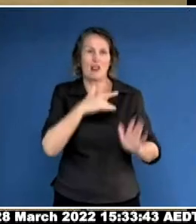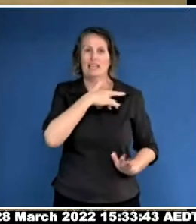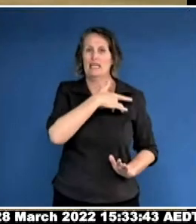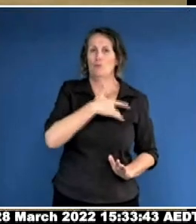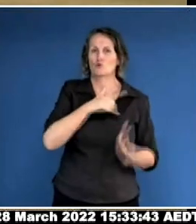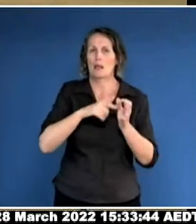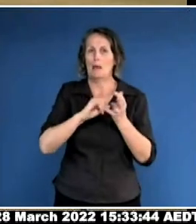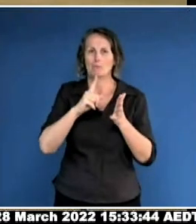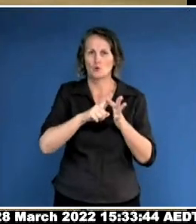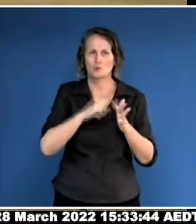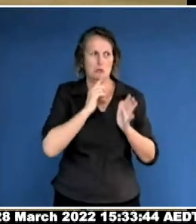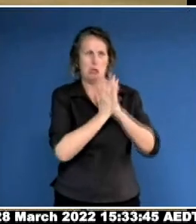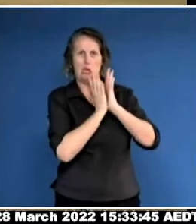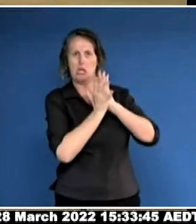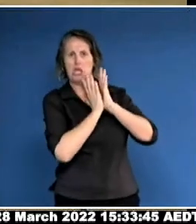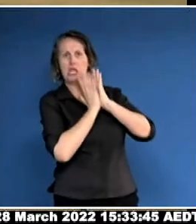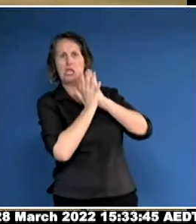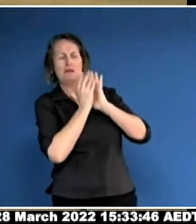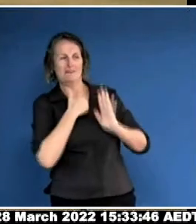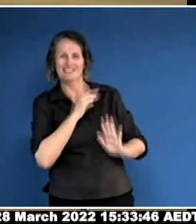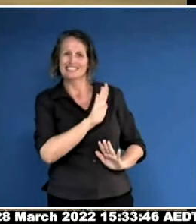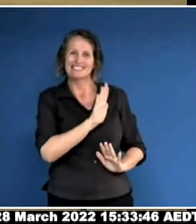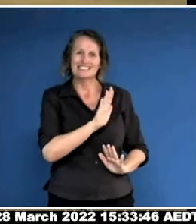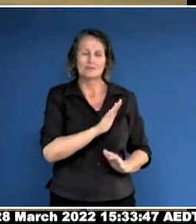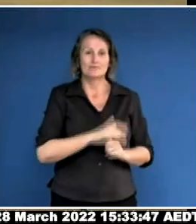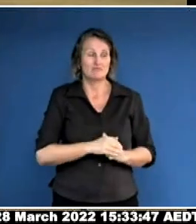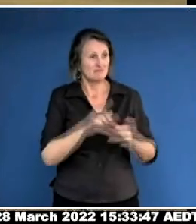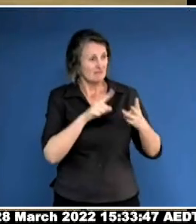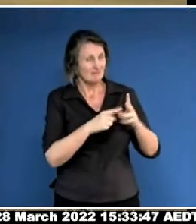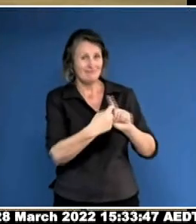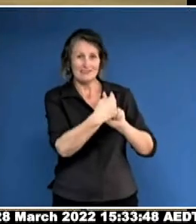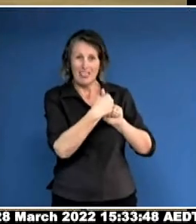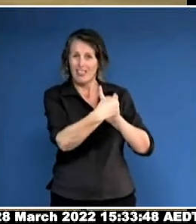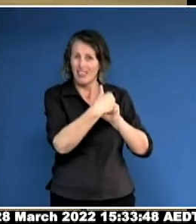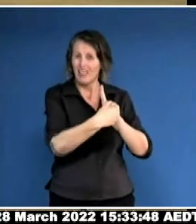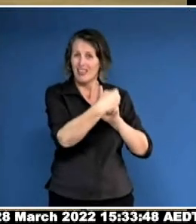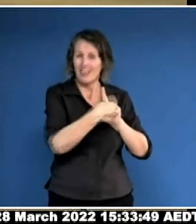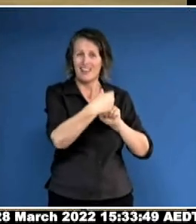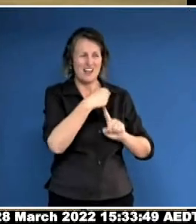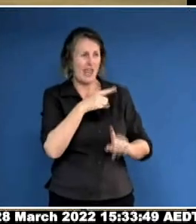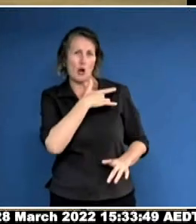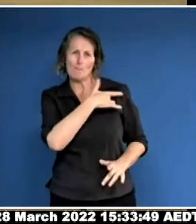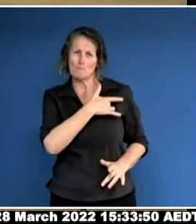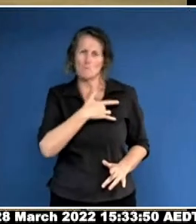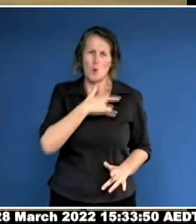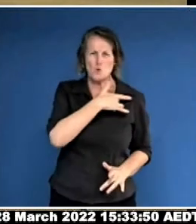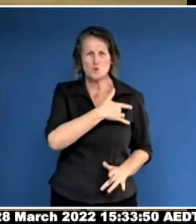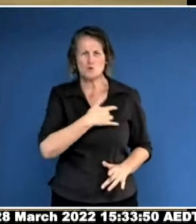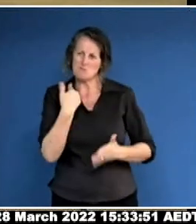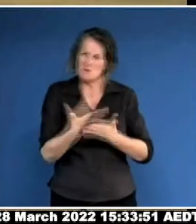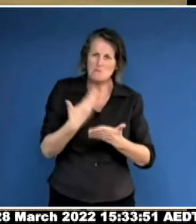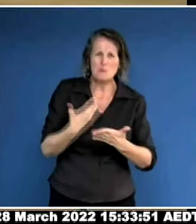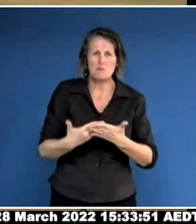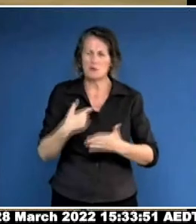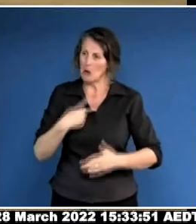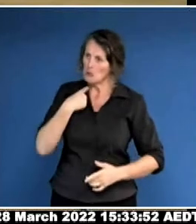abuse. Person three continued to hassle me. He would overpower me emotionally. He would say things like,